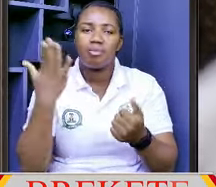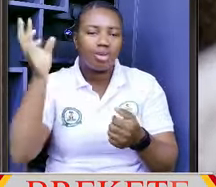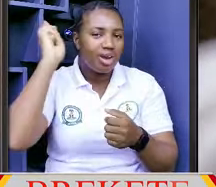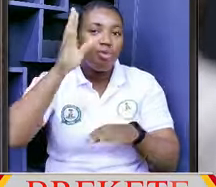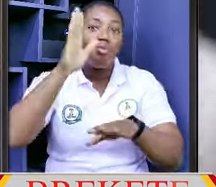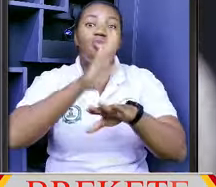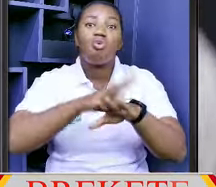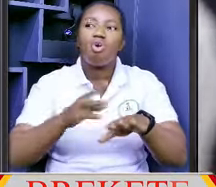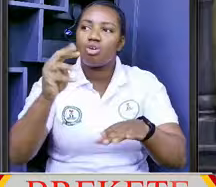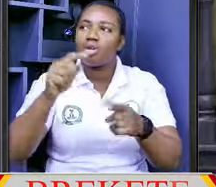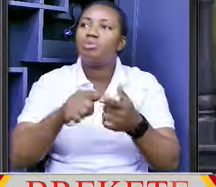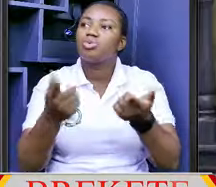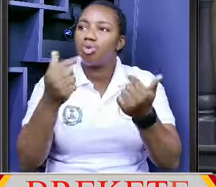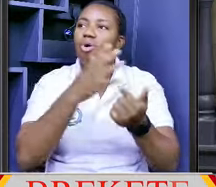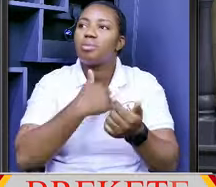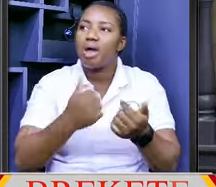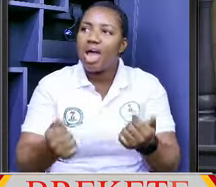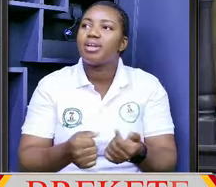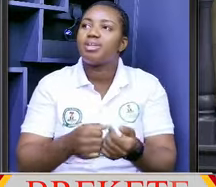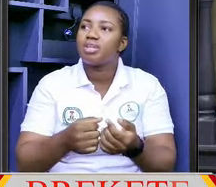Thank you, sir. Dokam.